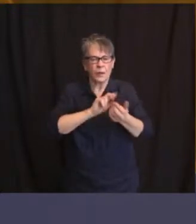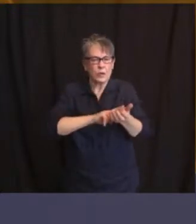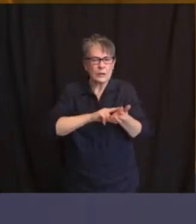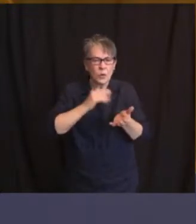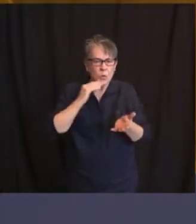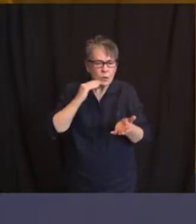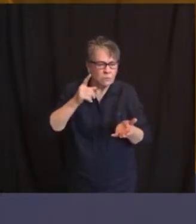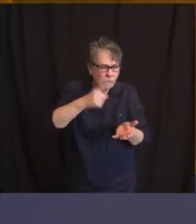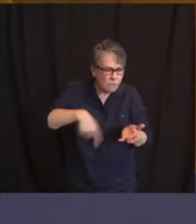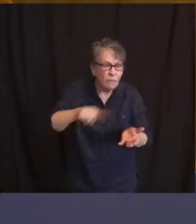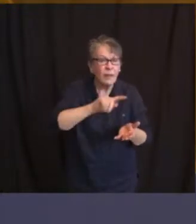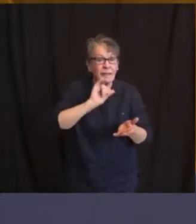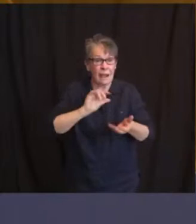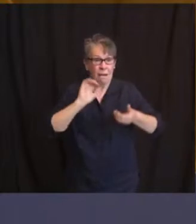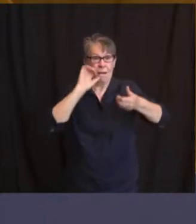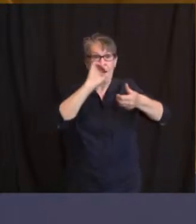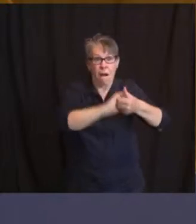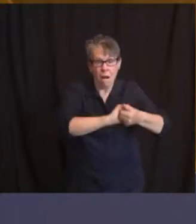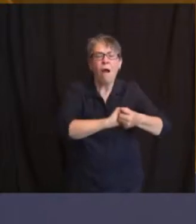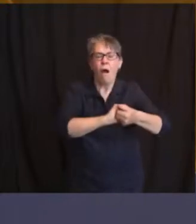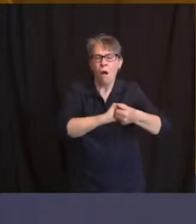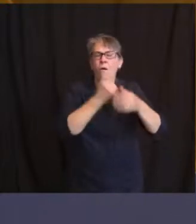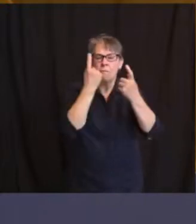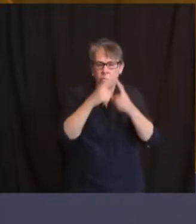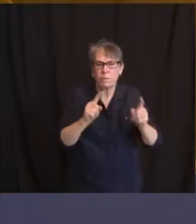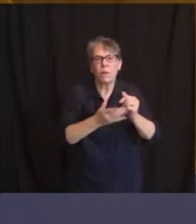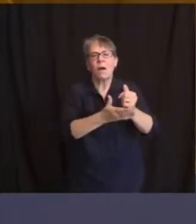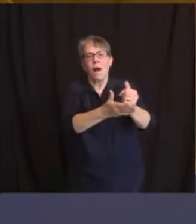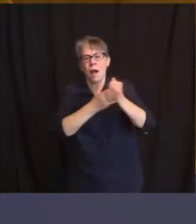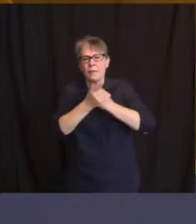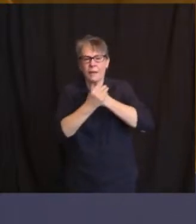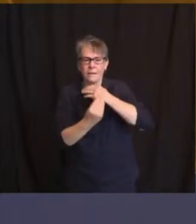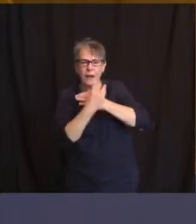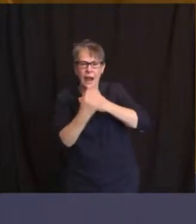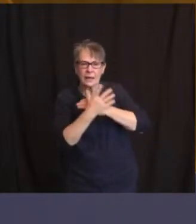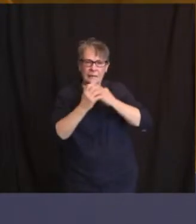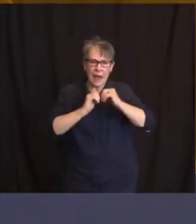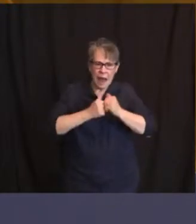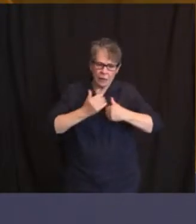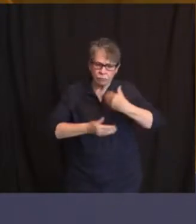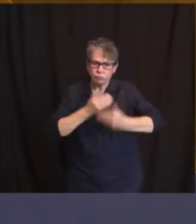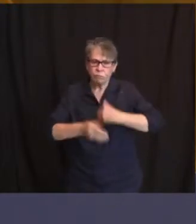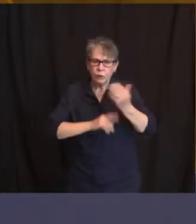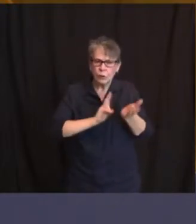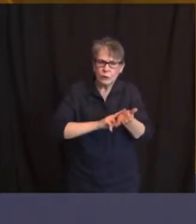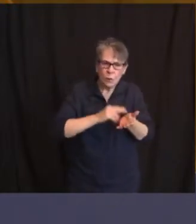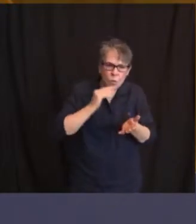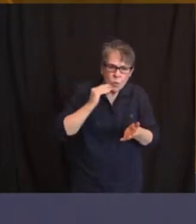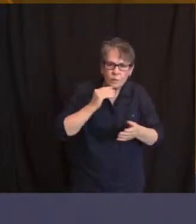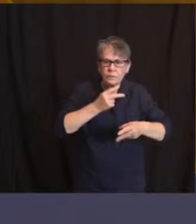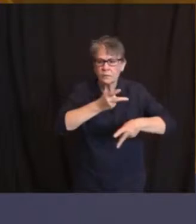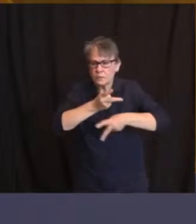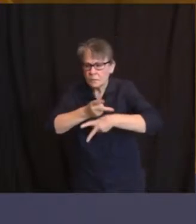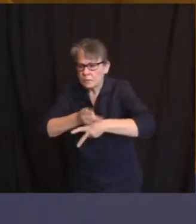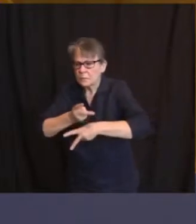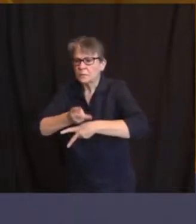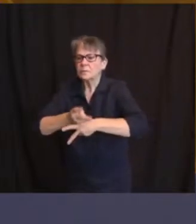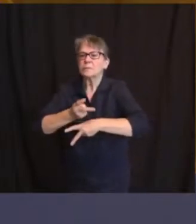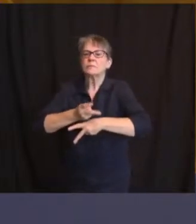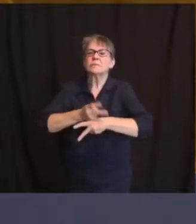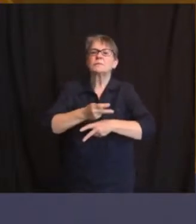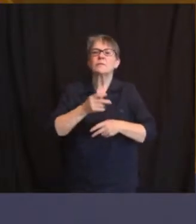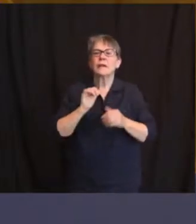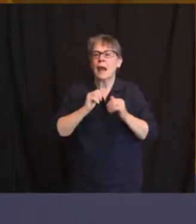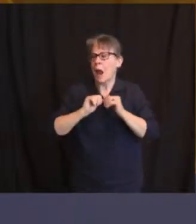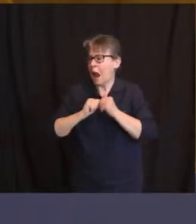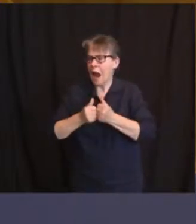positive. These facilities are accepting patients discharged from acute care hospitals. More than 570